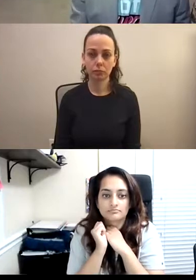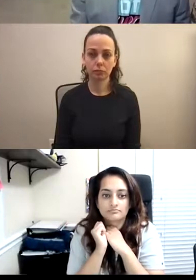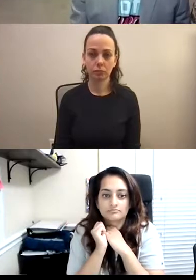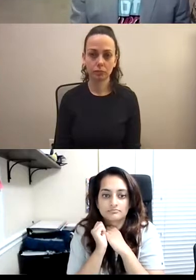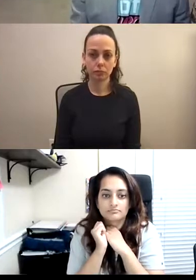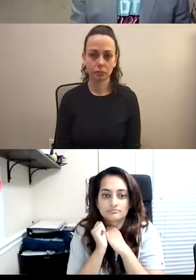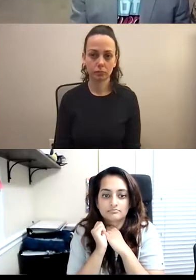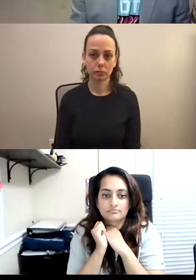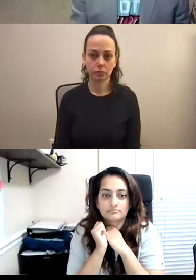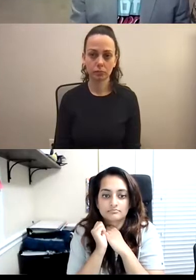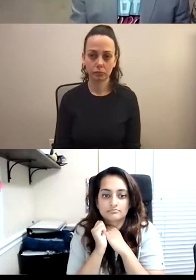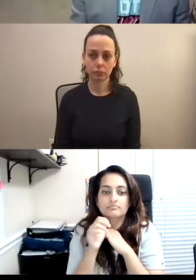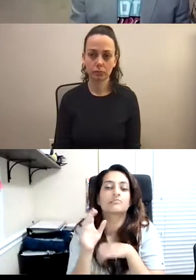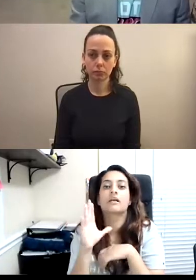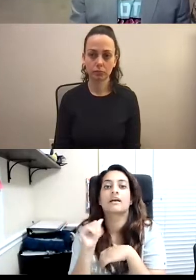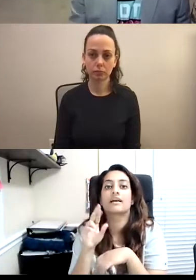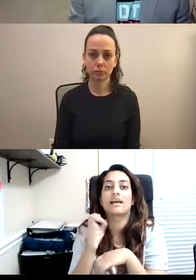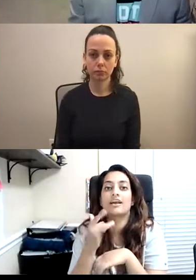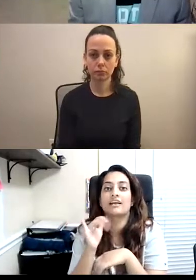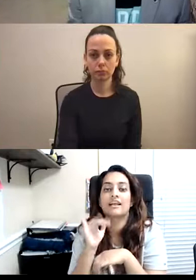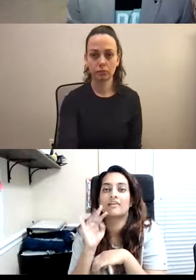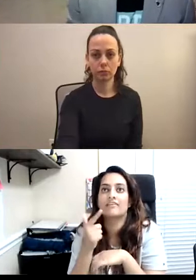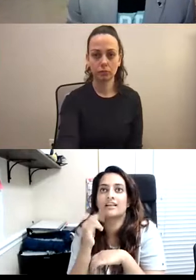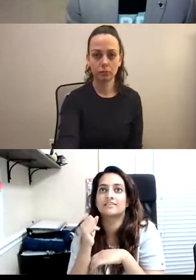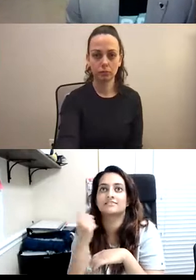relationship or anything like that?